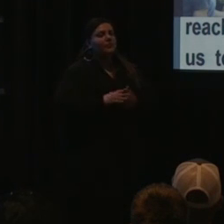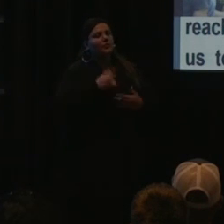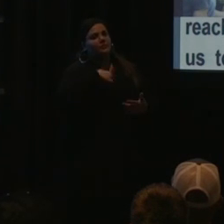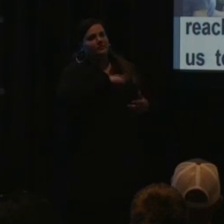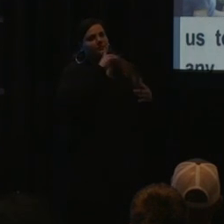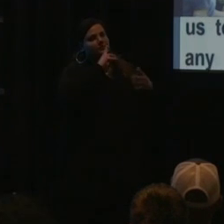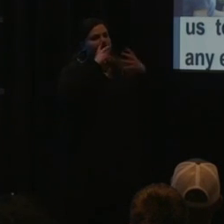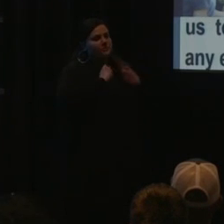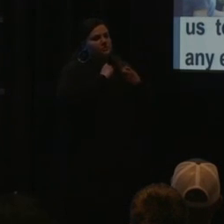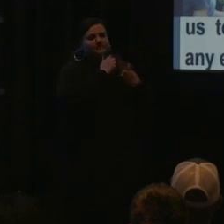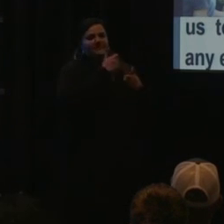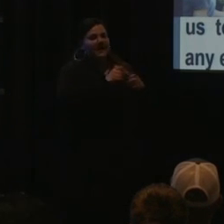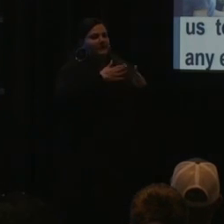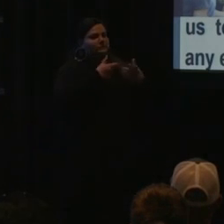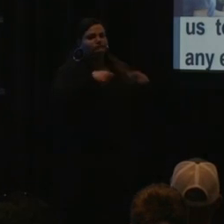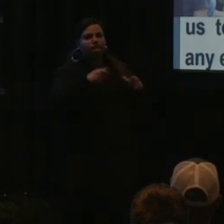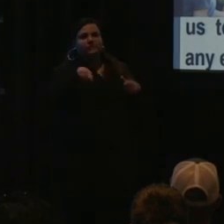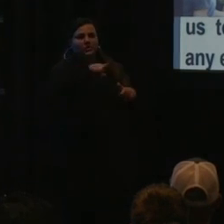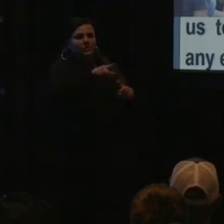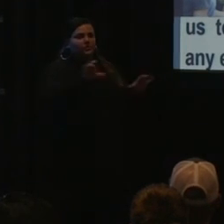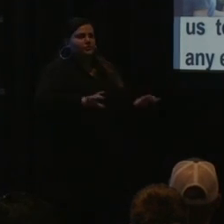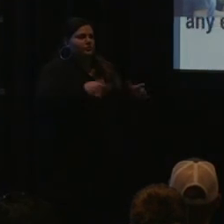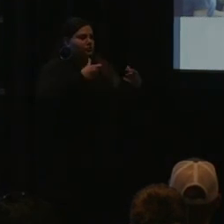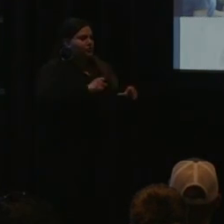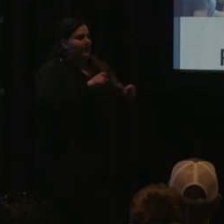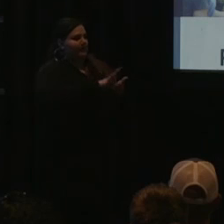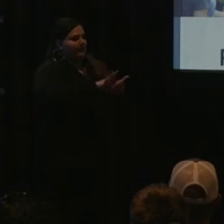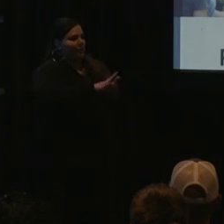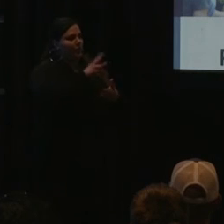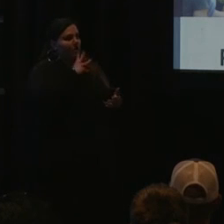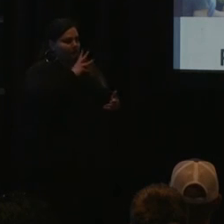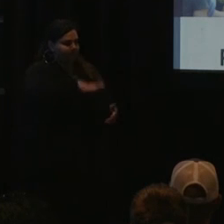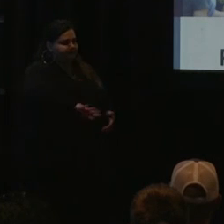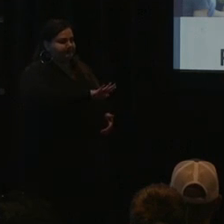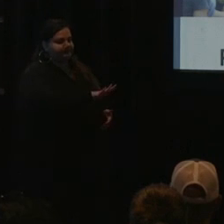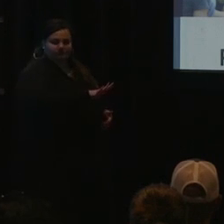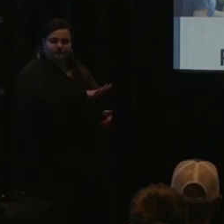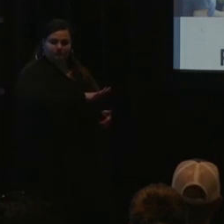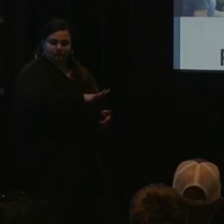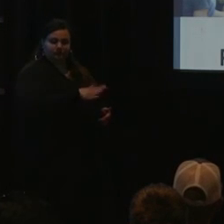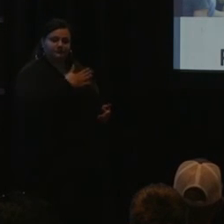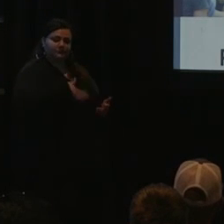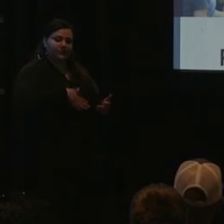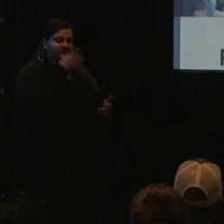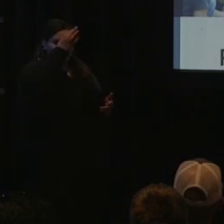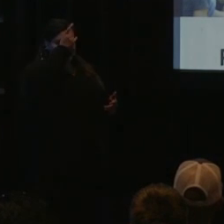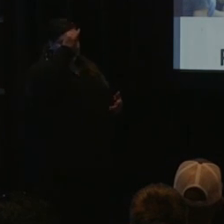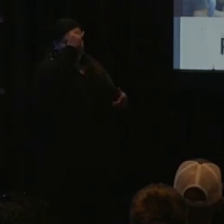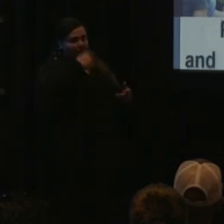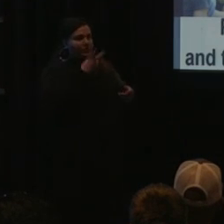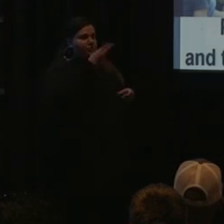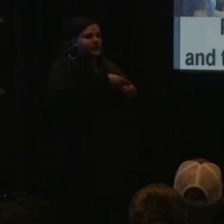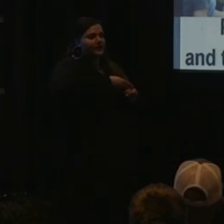in to improve the watershed. Please consider joining the Watershed Wise Warriors and taking part in citizen science programs that